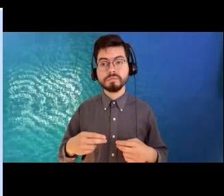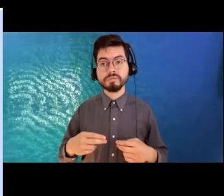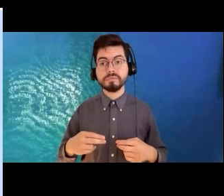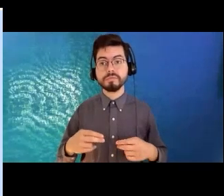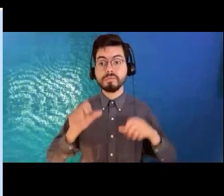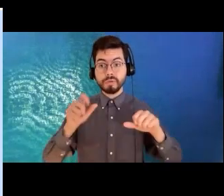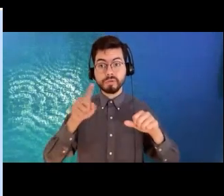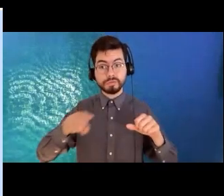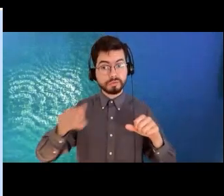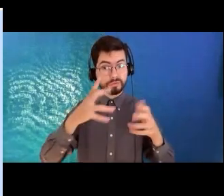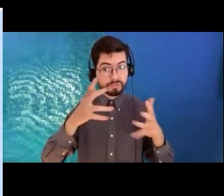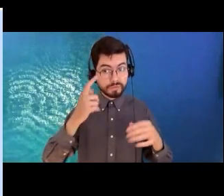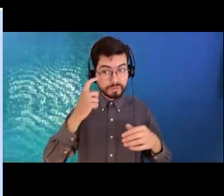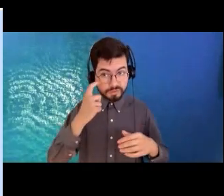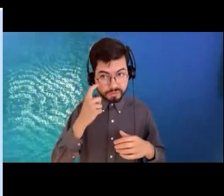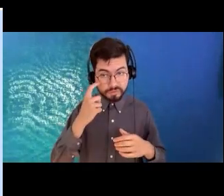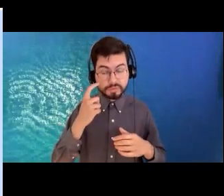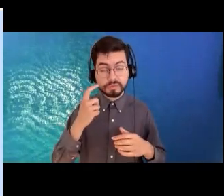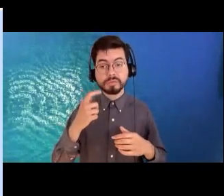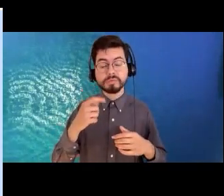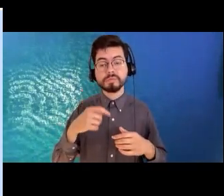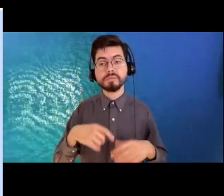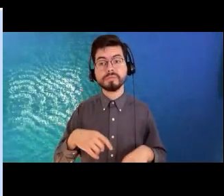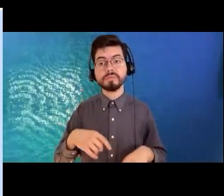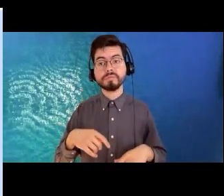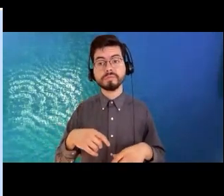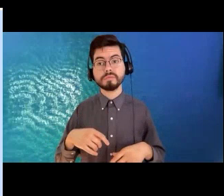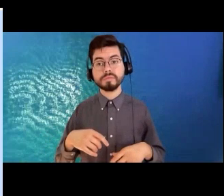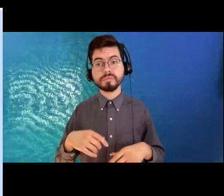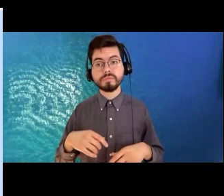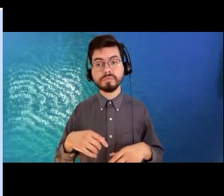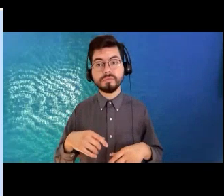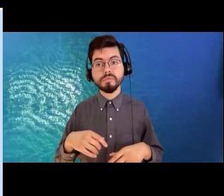may see them actively hazing the bison